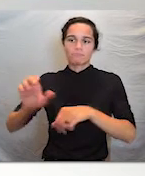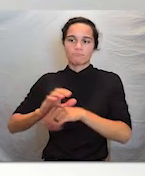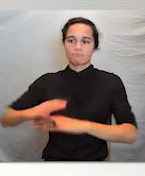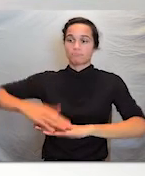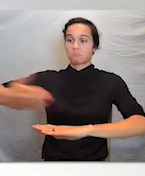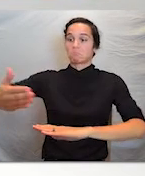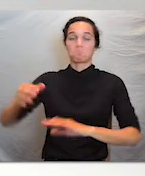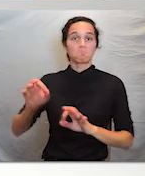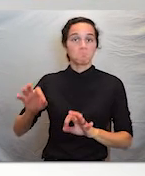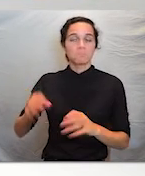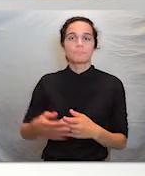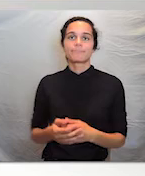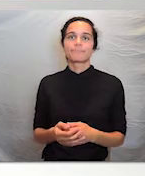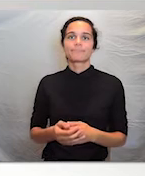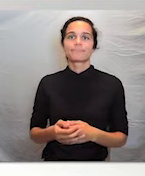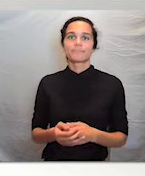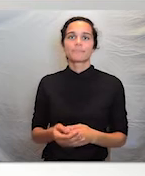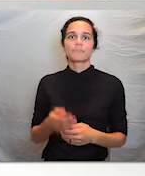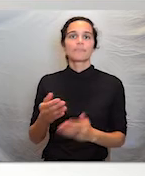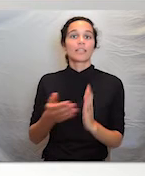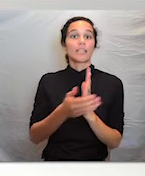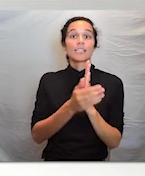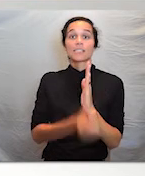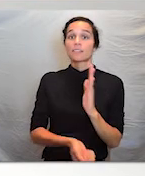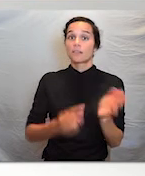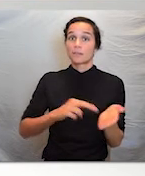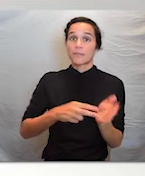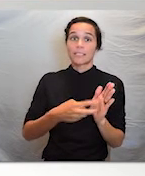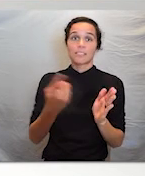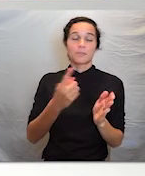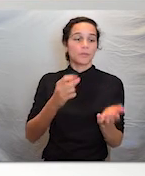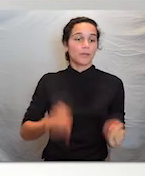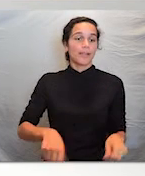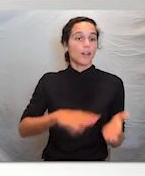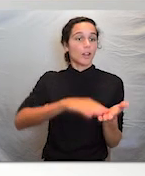is something that they could learn or develop over time.